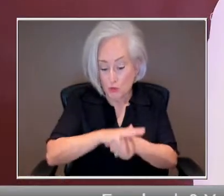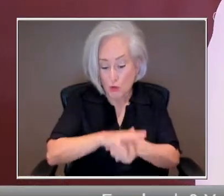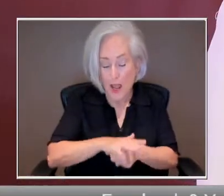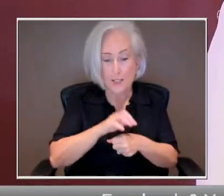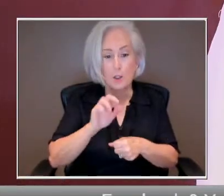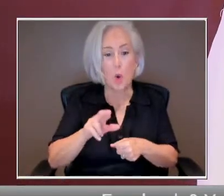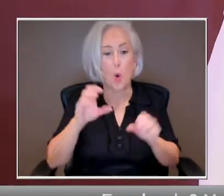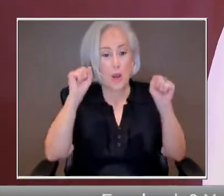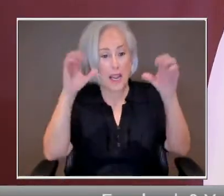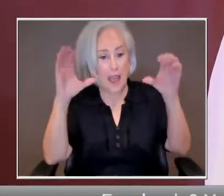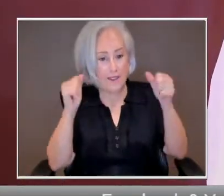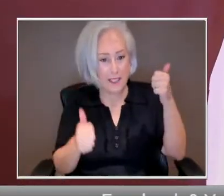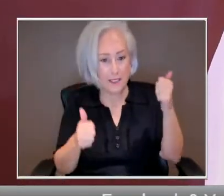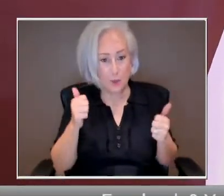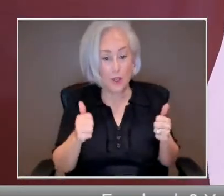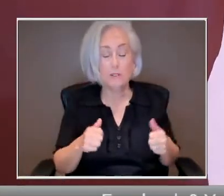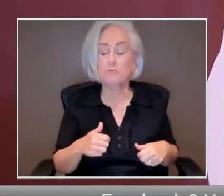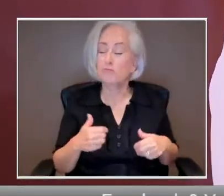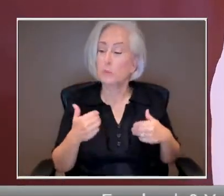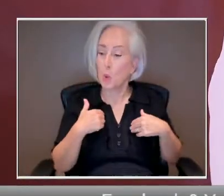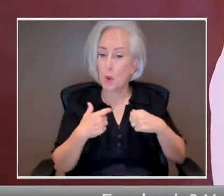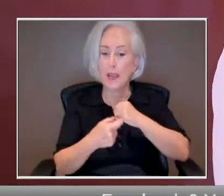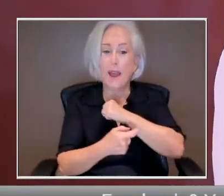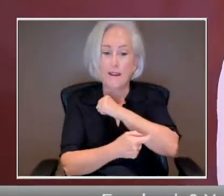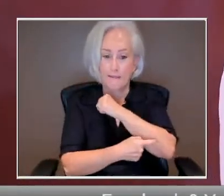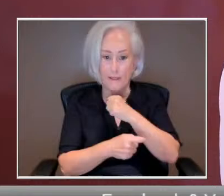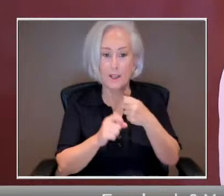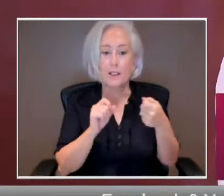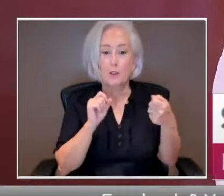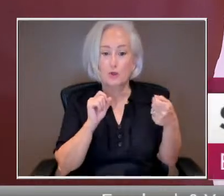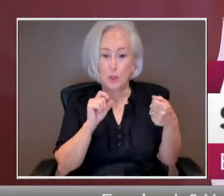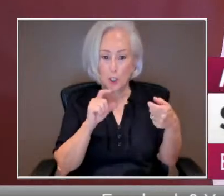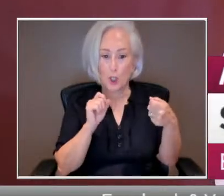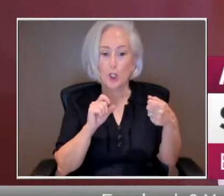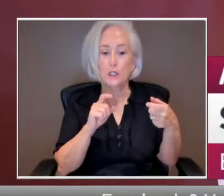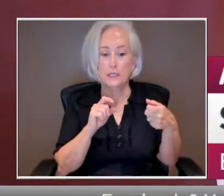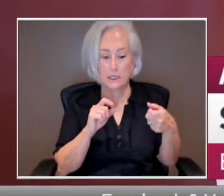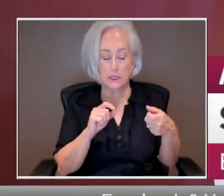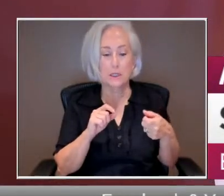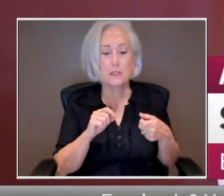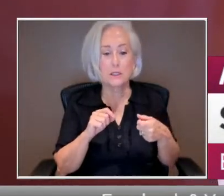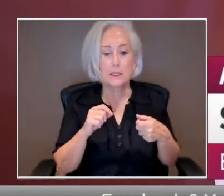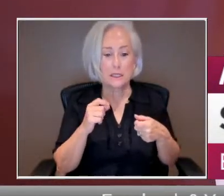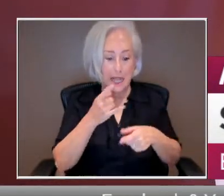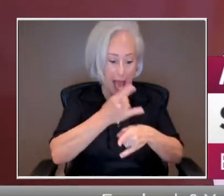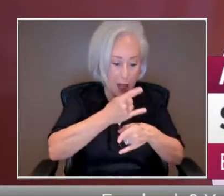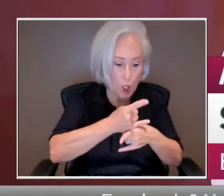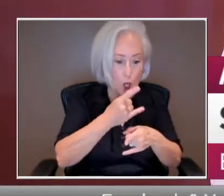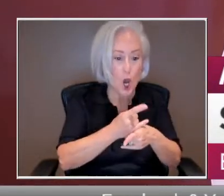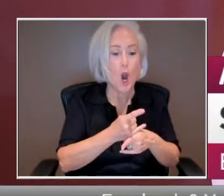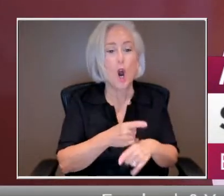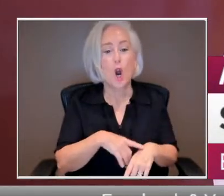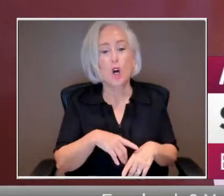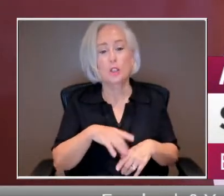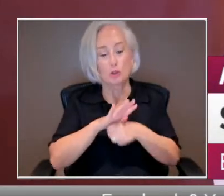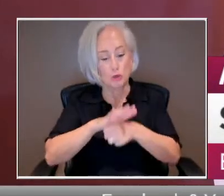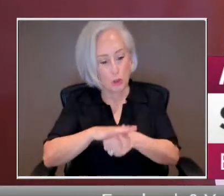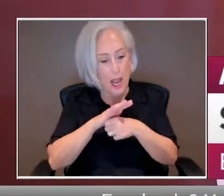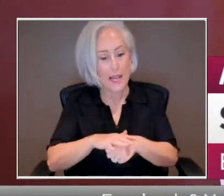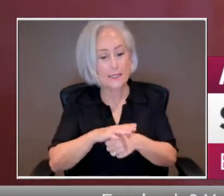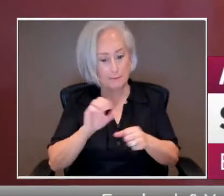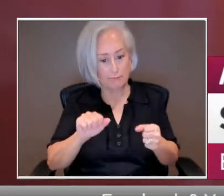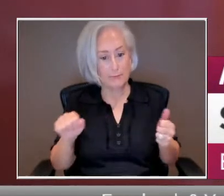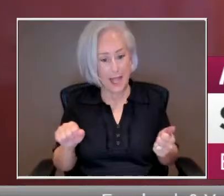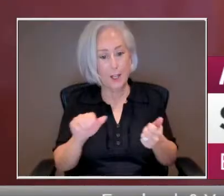can, that can start this rhythm, like caffeine, alcohol, stress. Those are all alcohol triggers. Can cause it? Yes. So what happens is you have